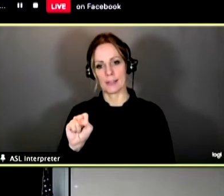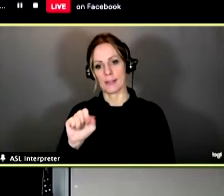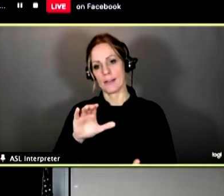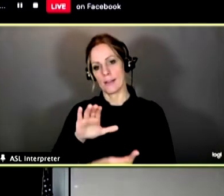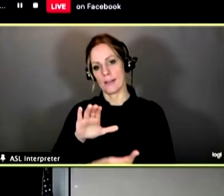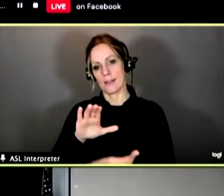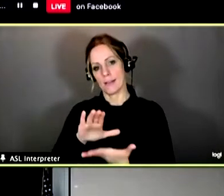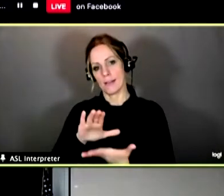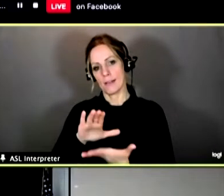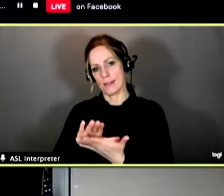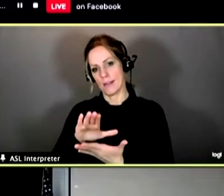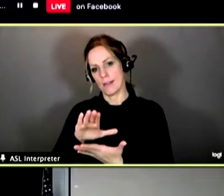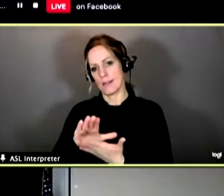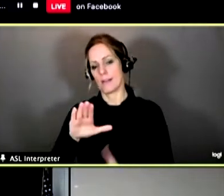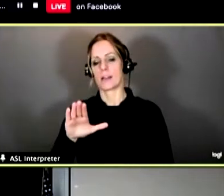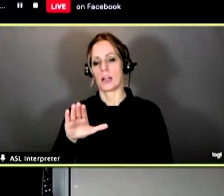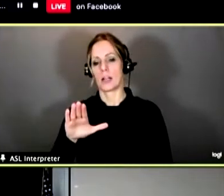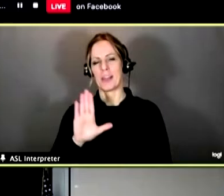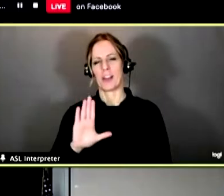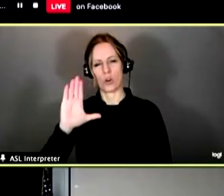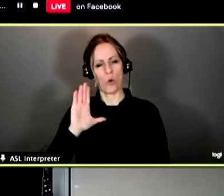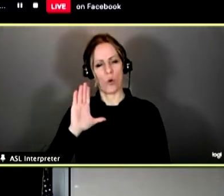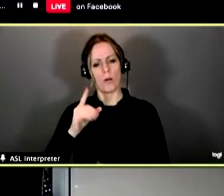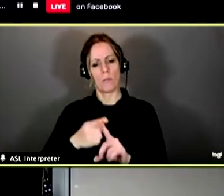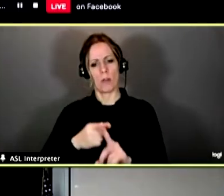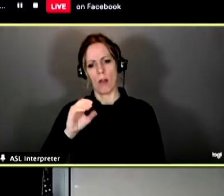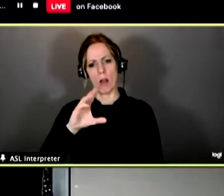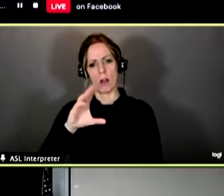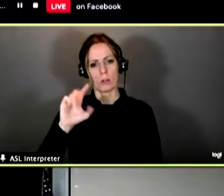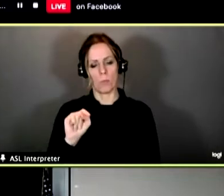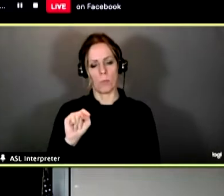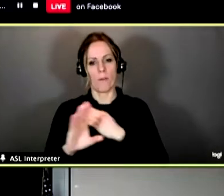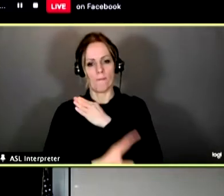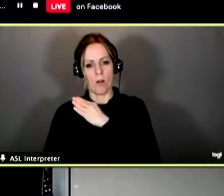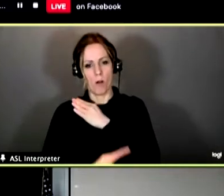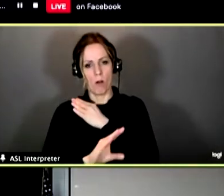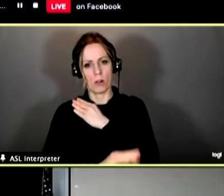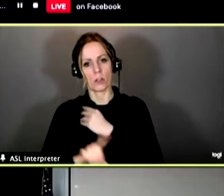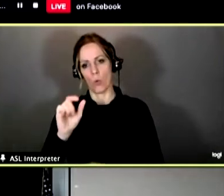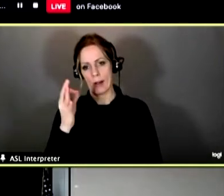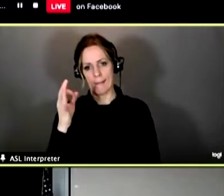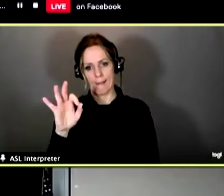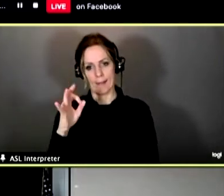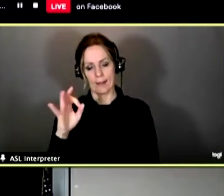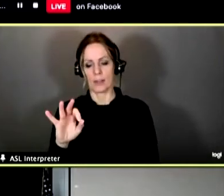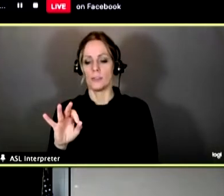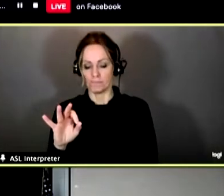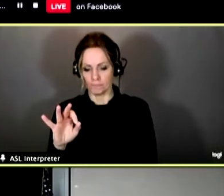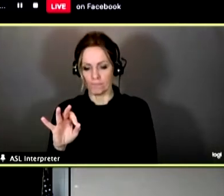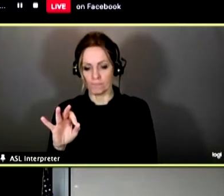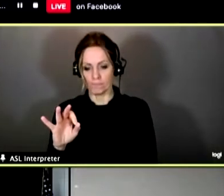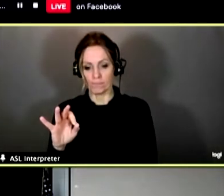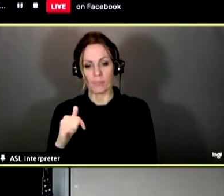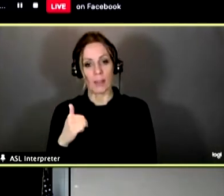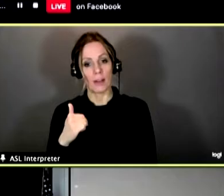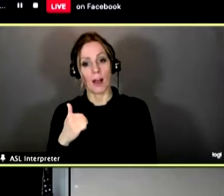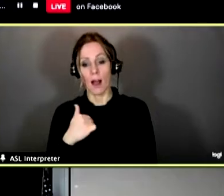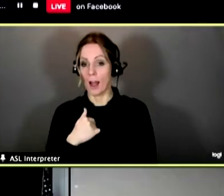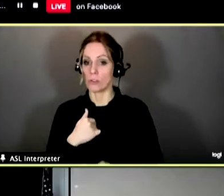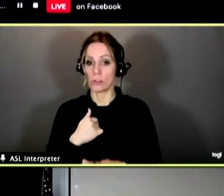October the fall of 2019. And I would just like to say